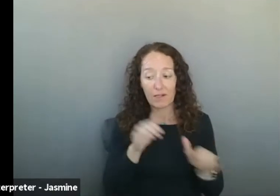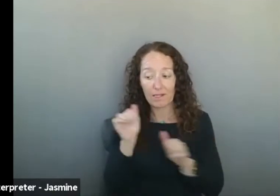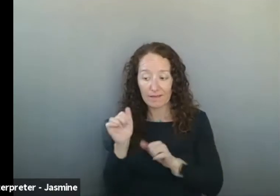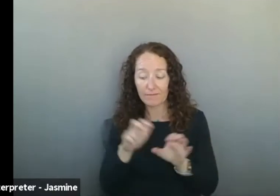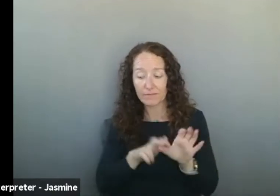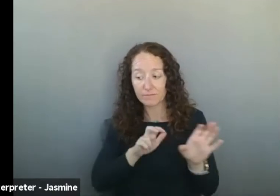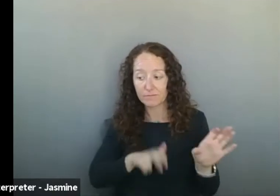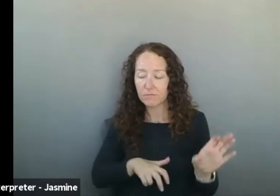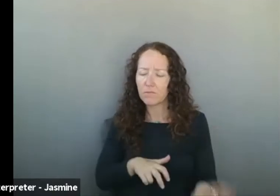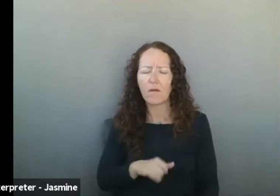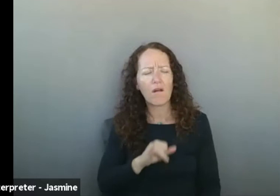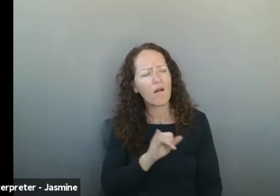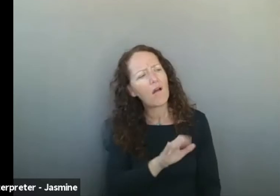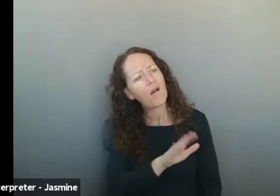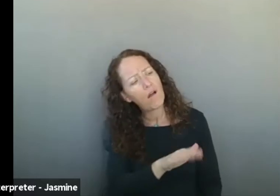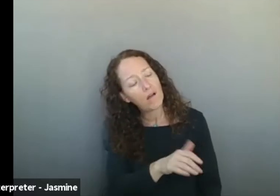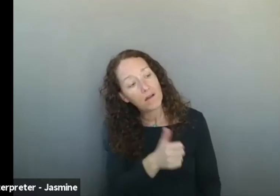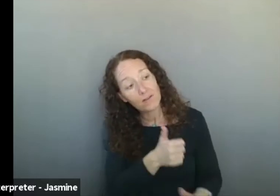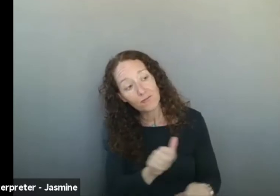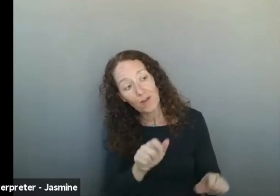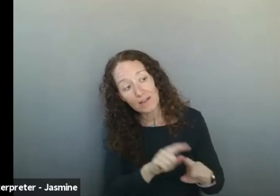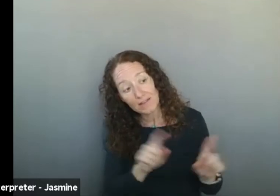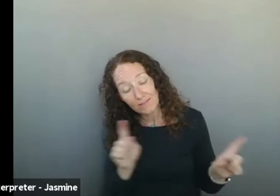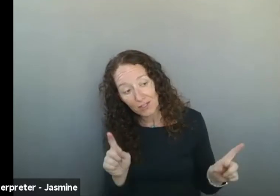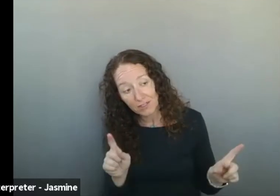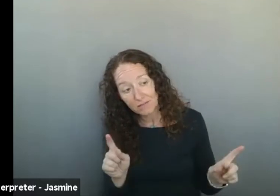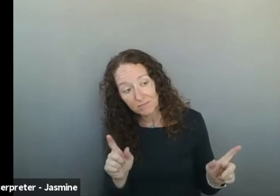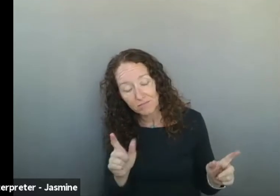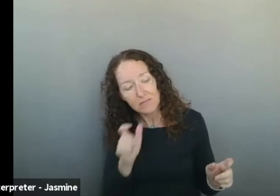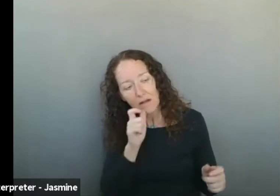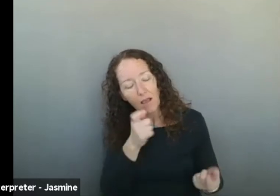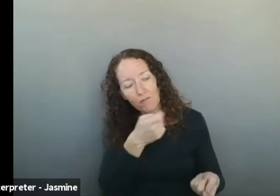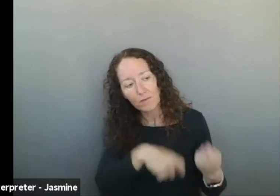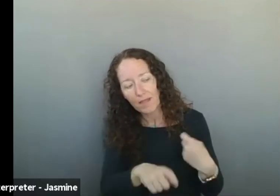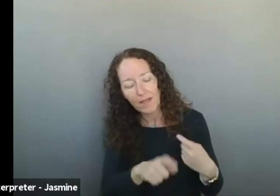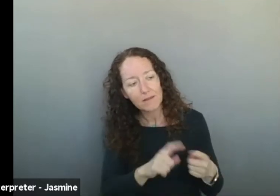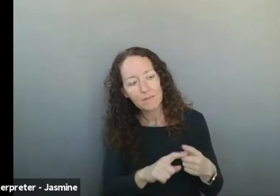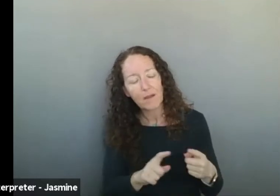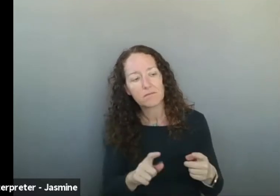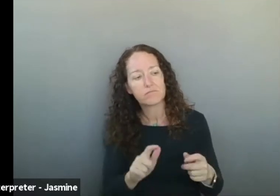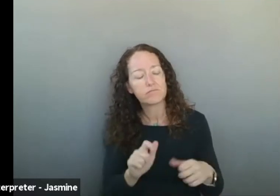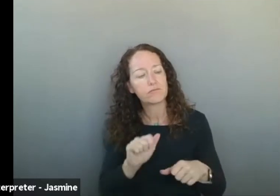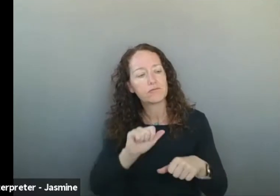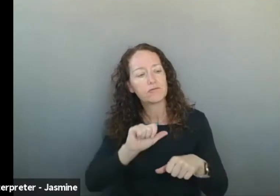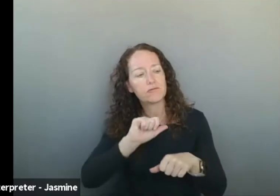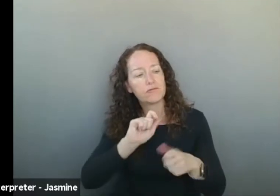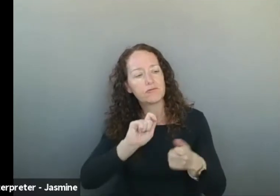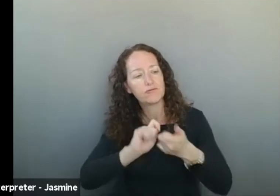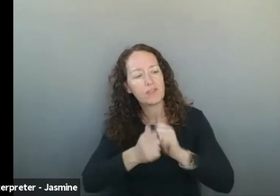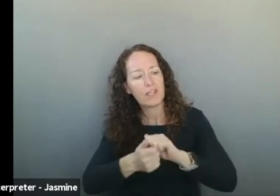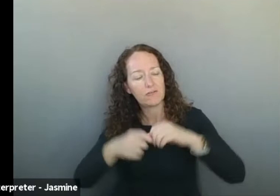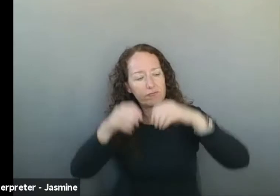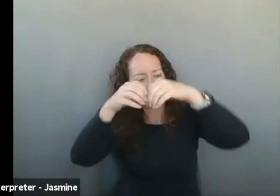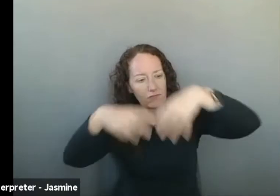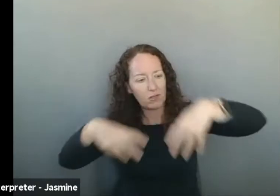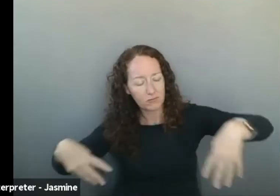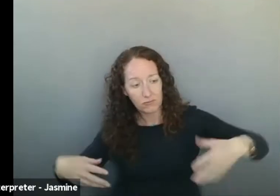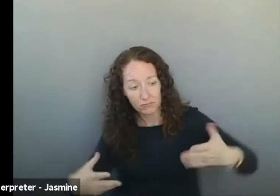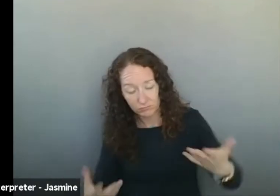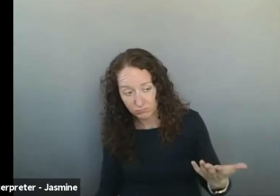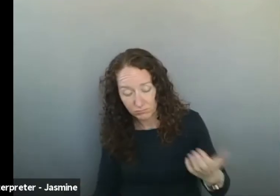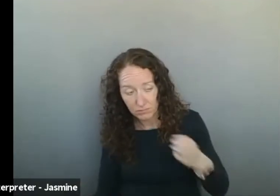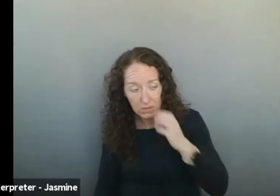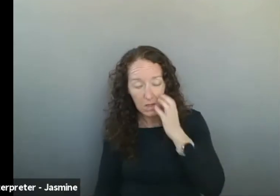different. Maybe we should try different power structures. Maybe we should try breaking up the way our organization is structured internally. Maybe we should